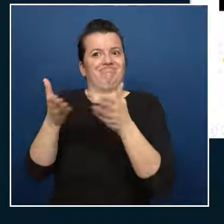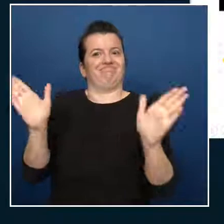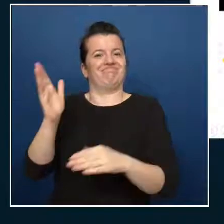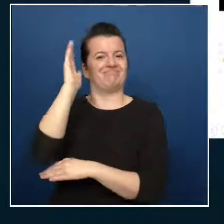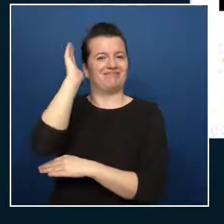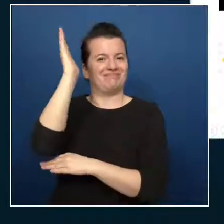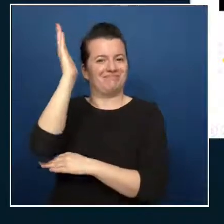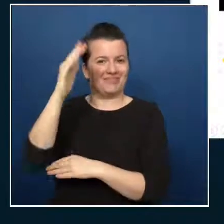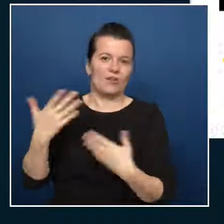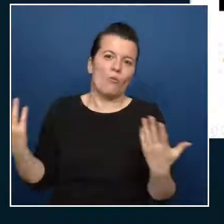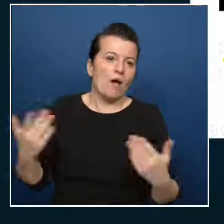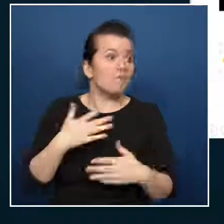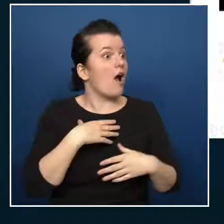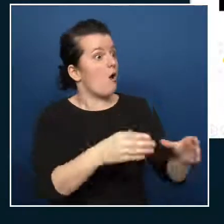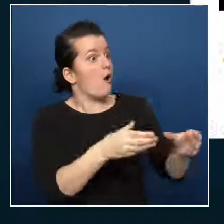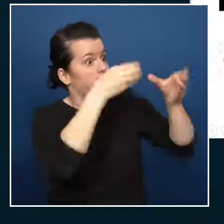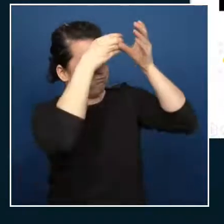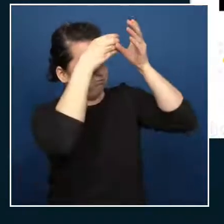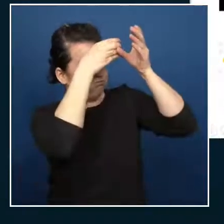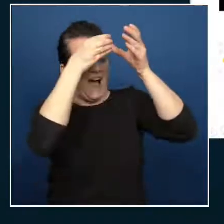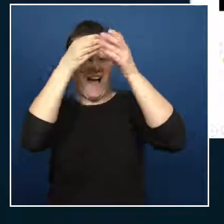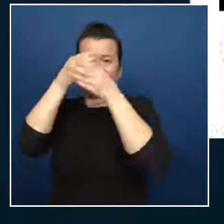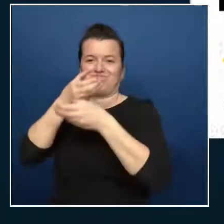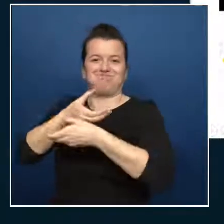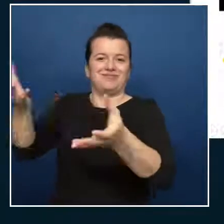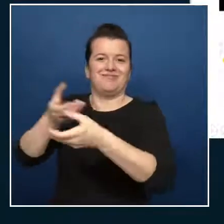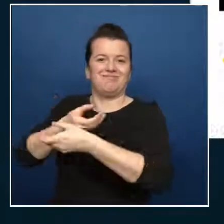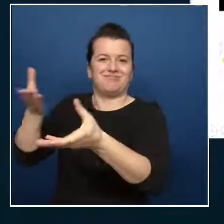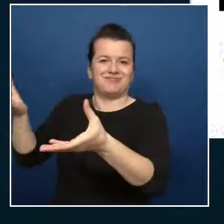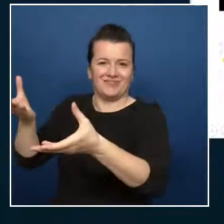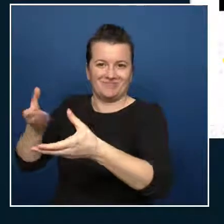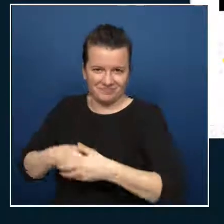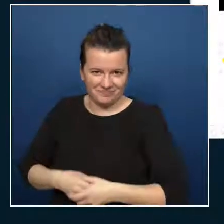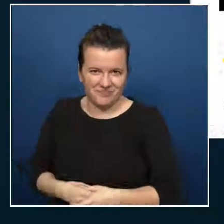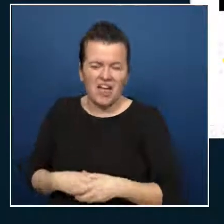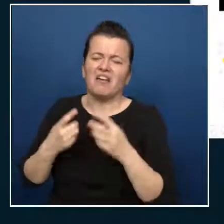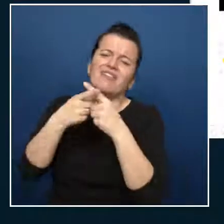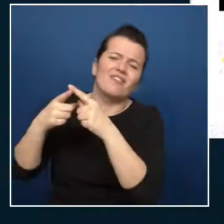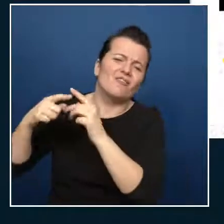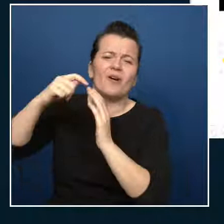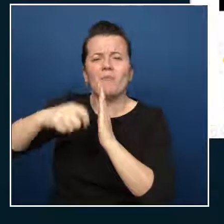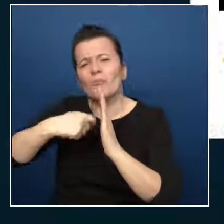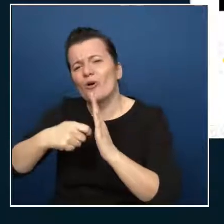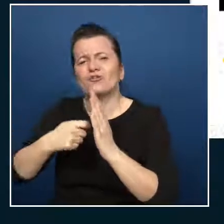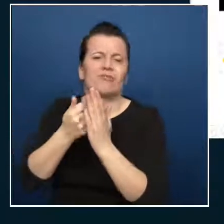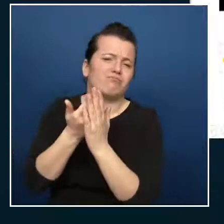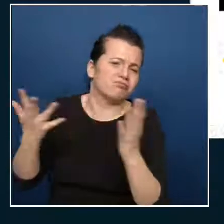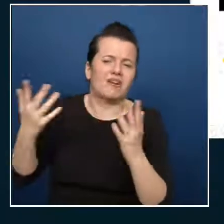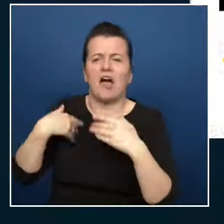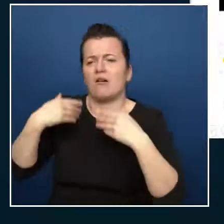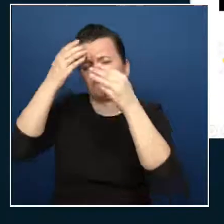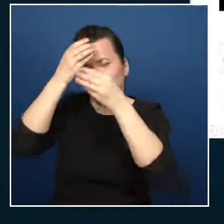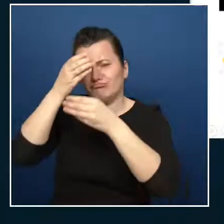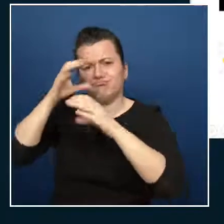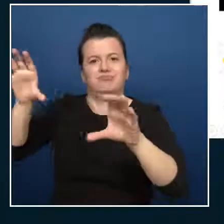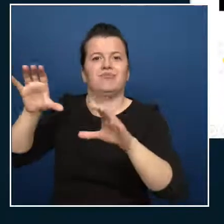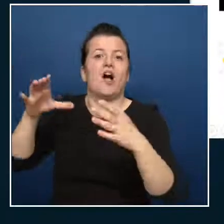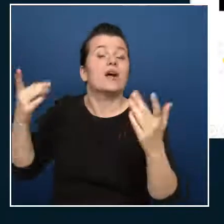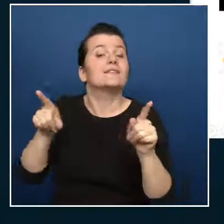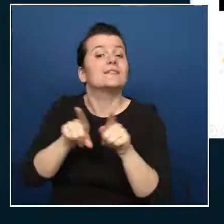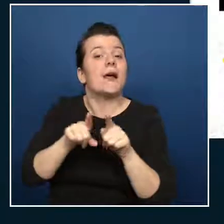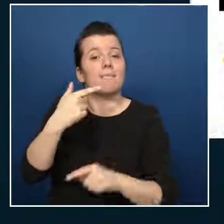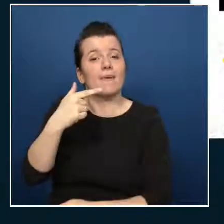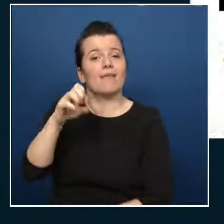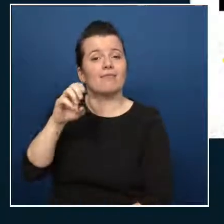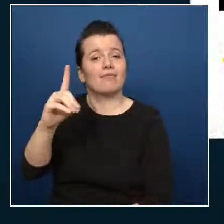knowledge in hands-on projects by public speaking through Tech Talks. And